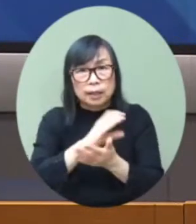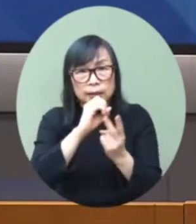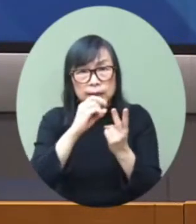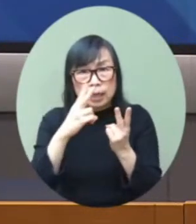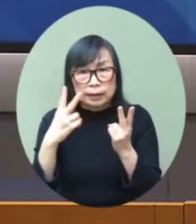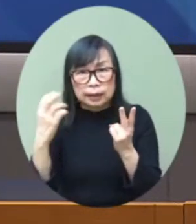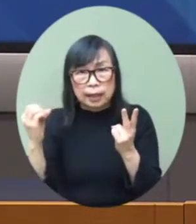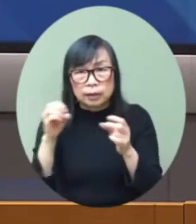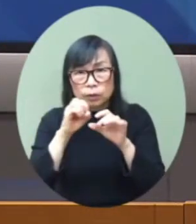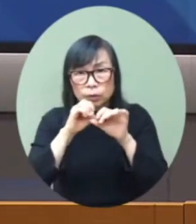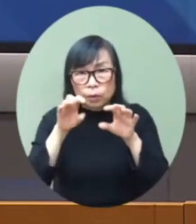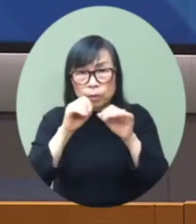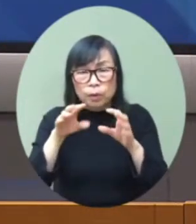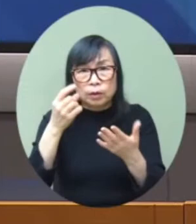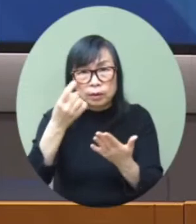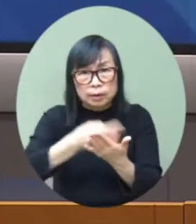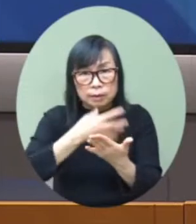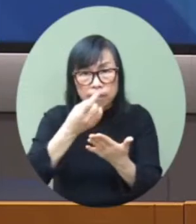we